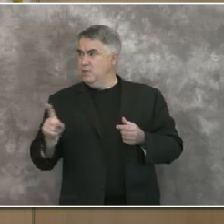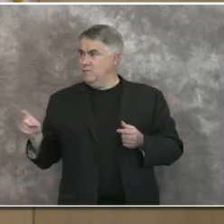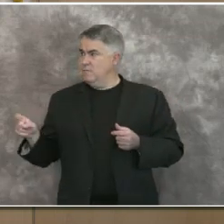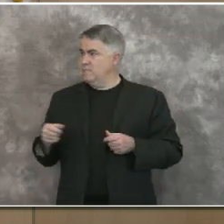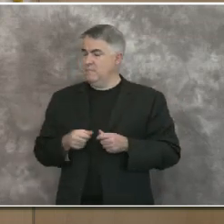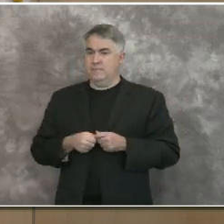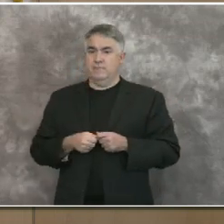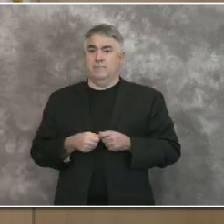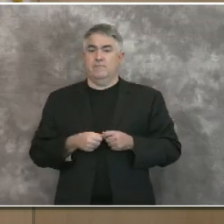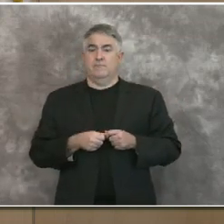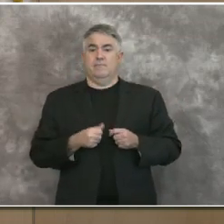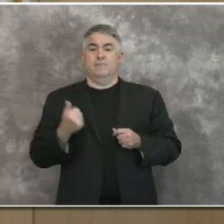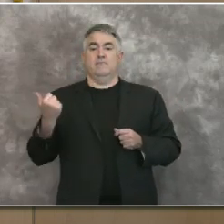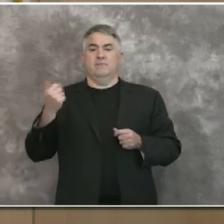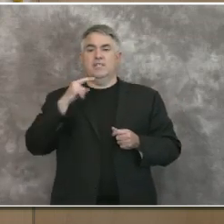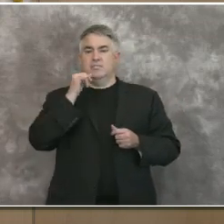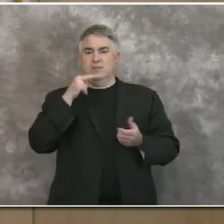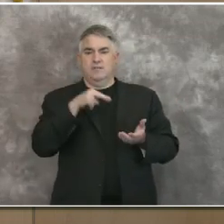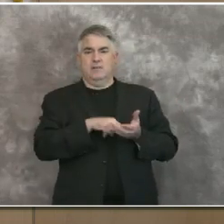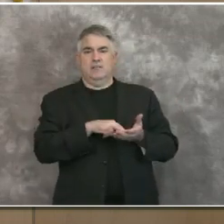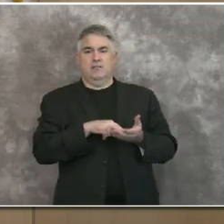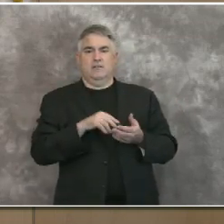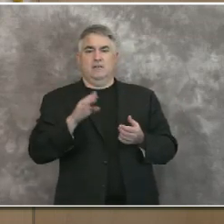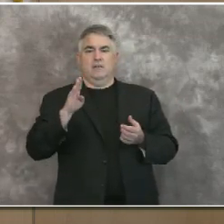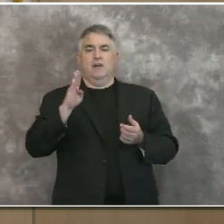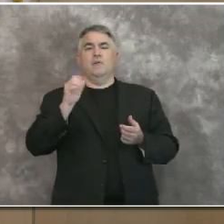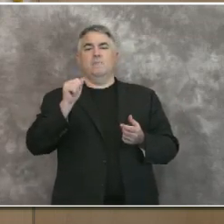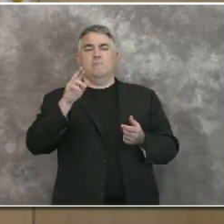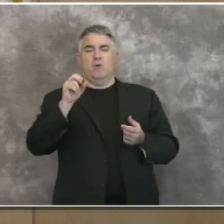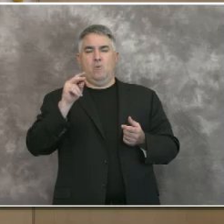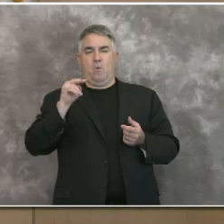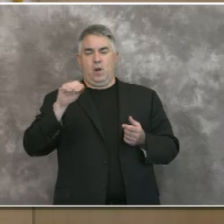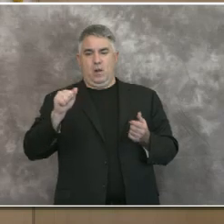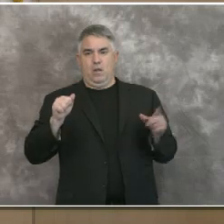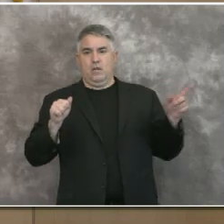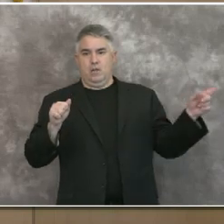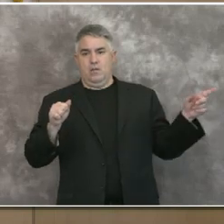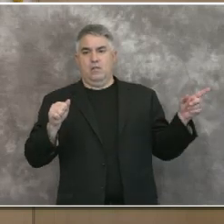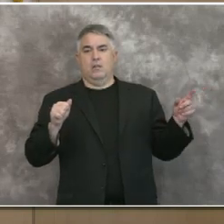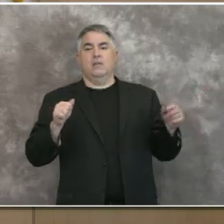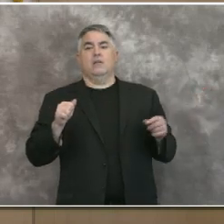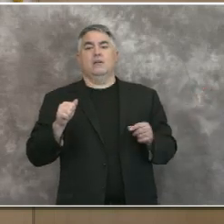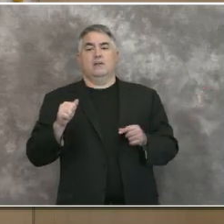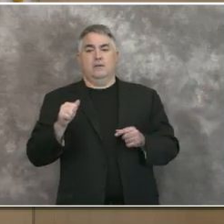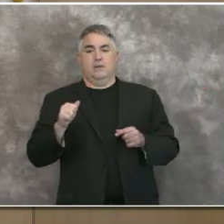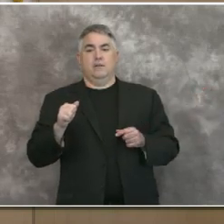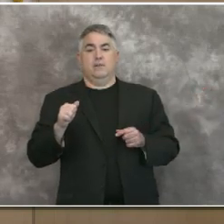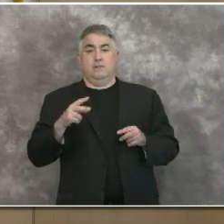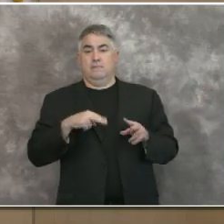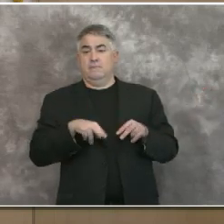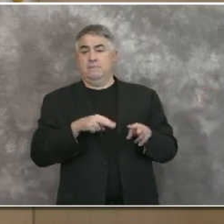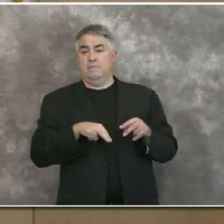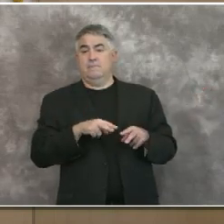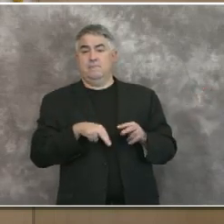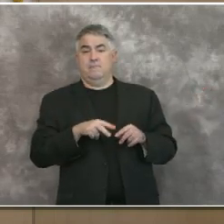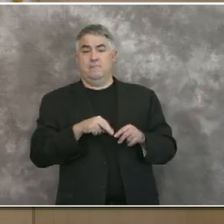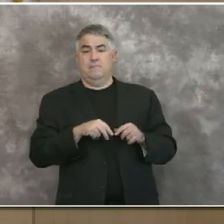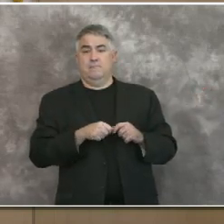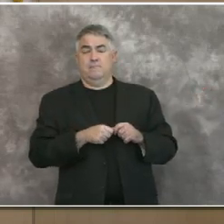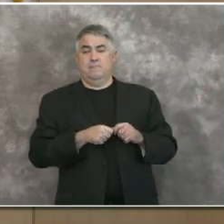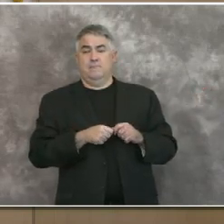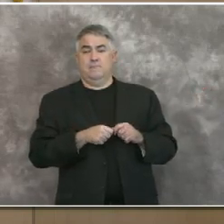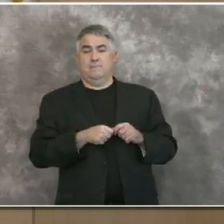yesterday I reviewed the plan for Barona, and we've, as I previously have stated, reviewed the plans for